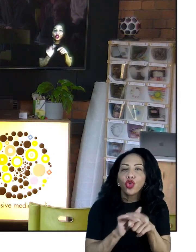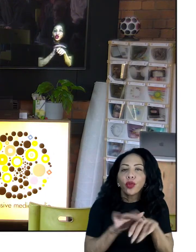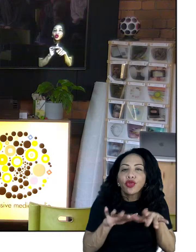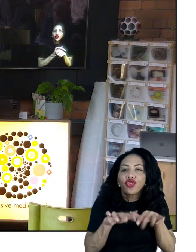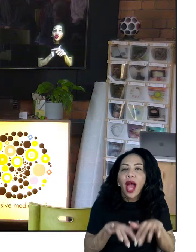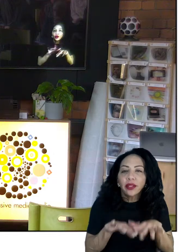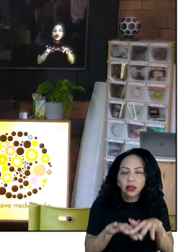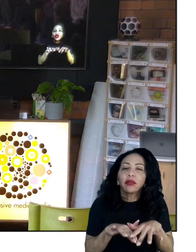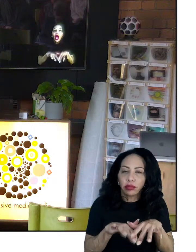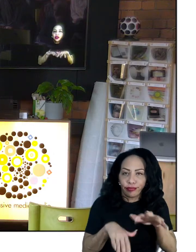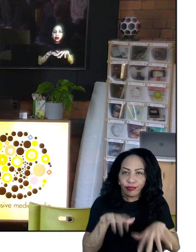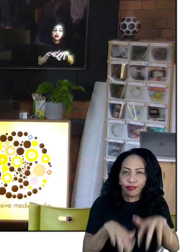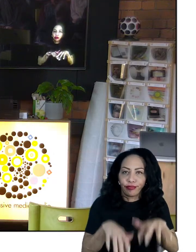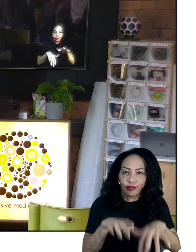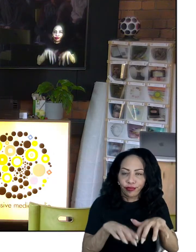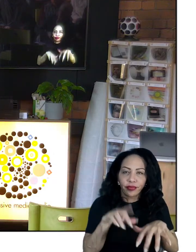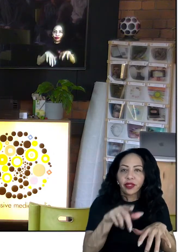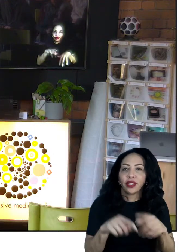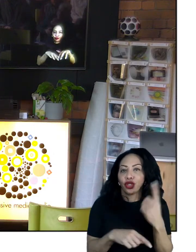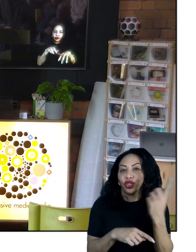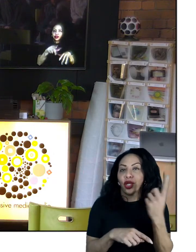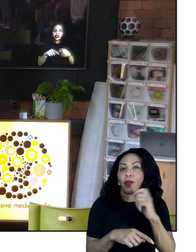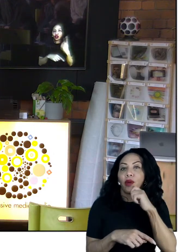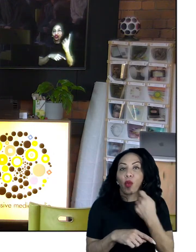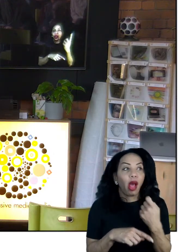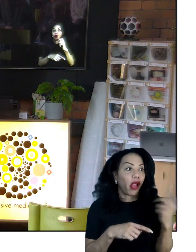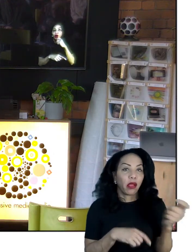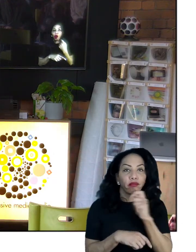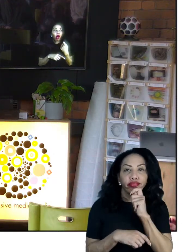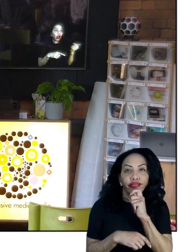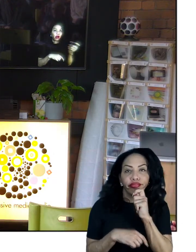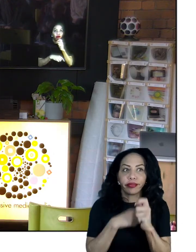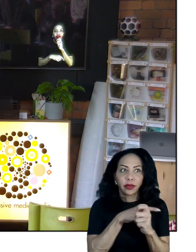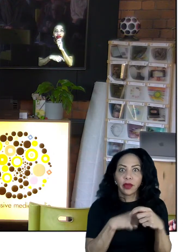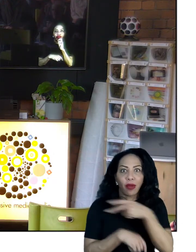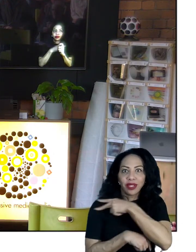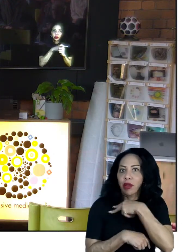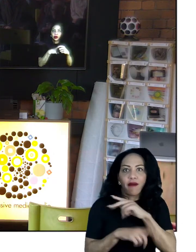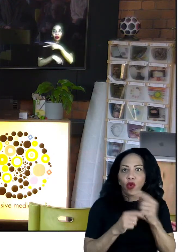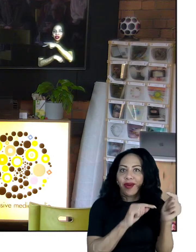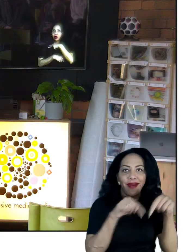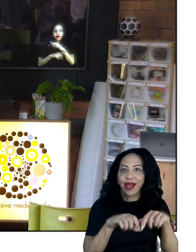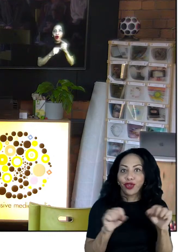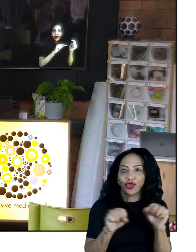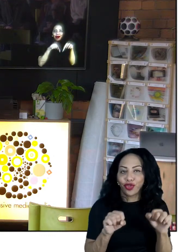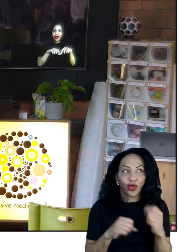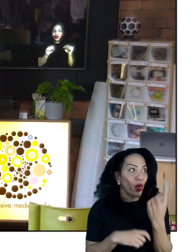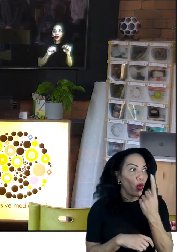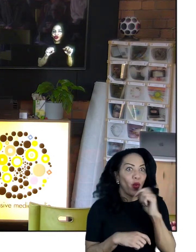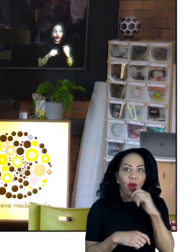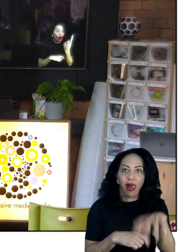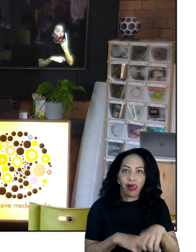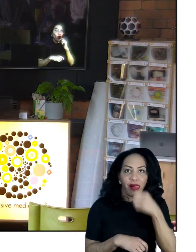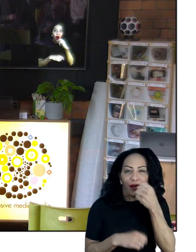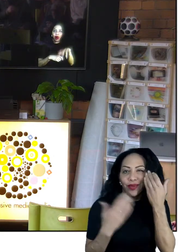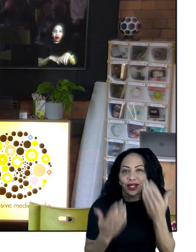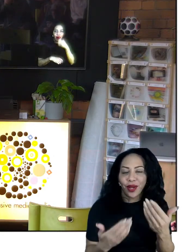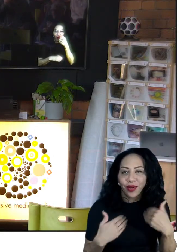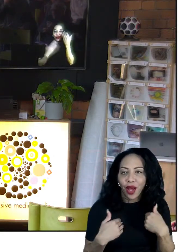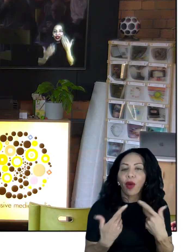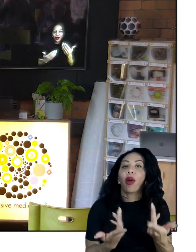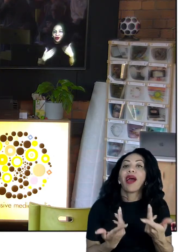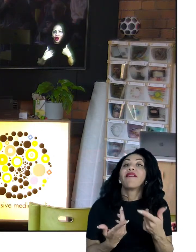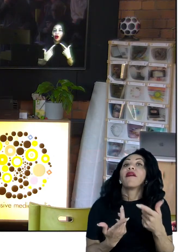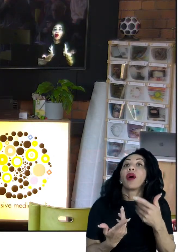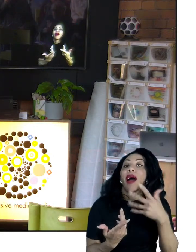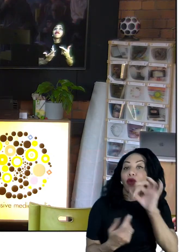voice in the room today, but he's not here yet, so who knows? If you're in the building, raise your hand and we'll send around a microphone so that the folks at